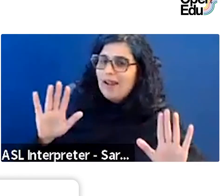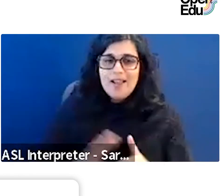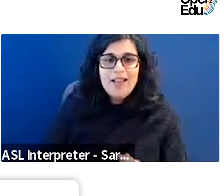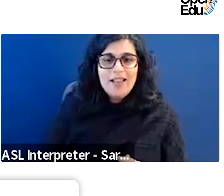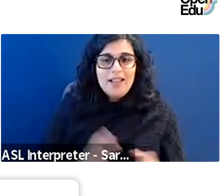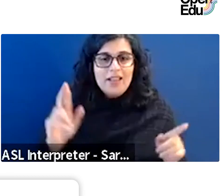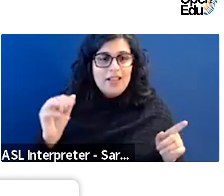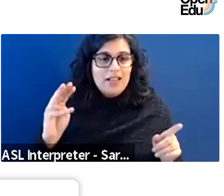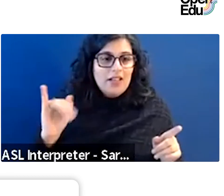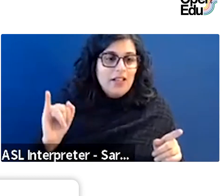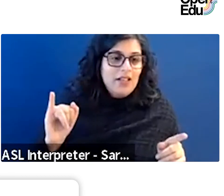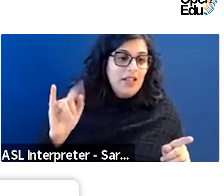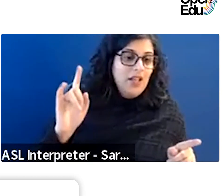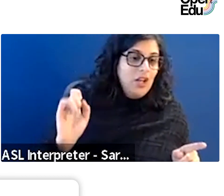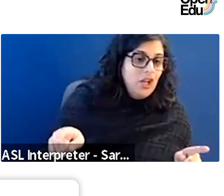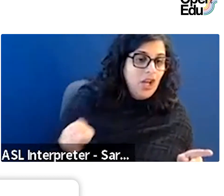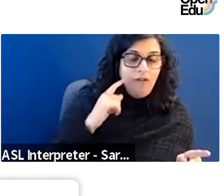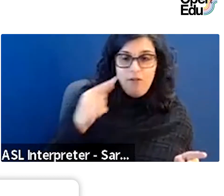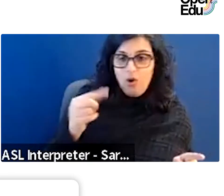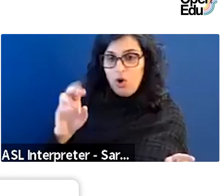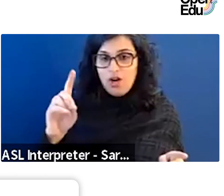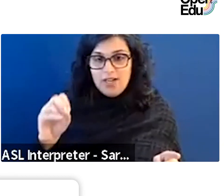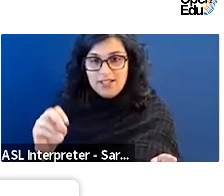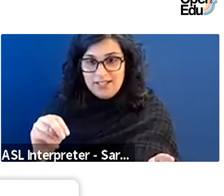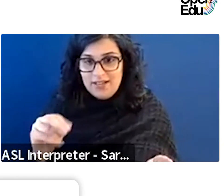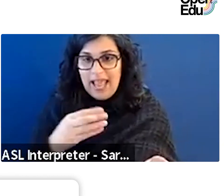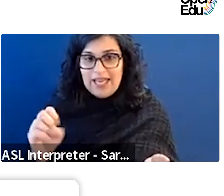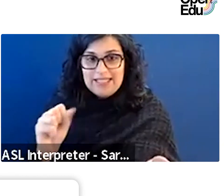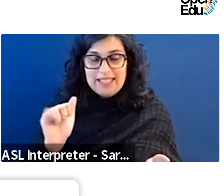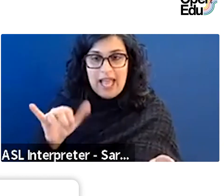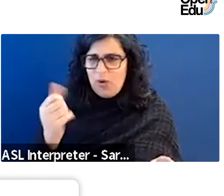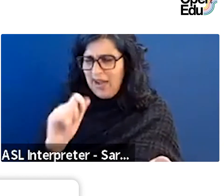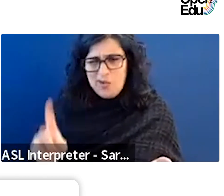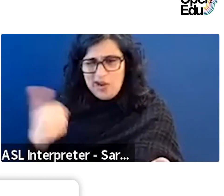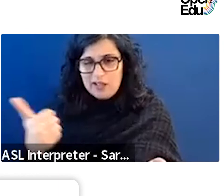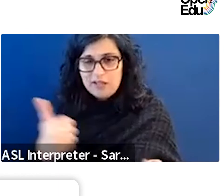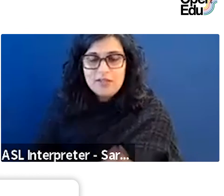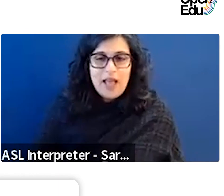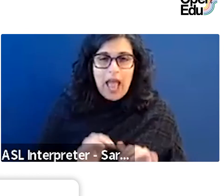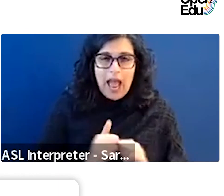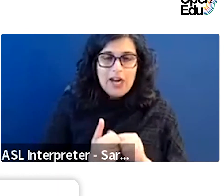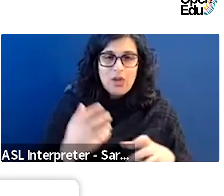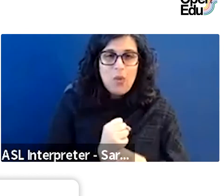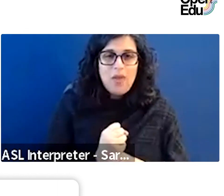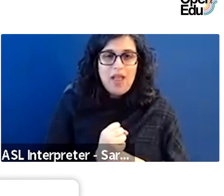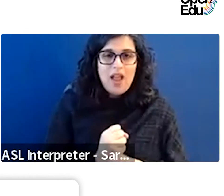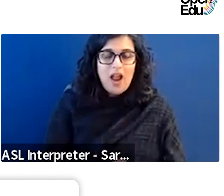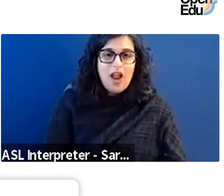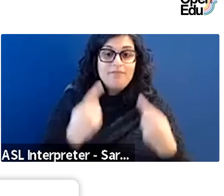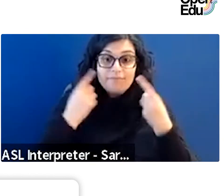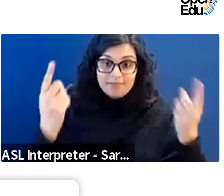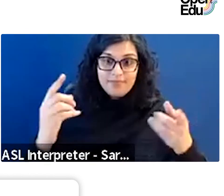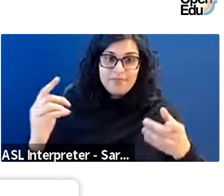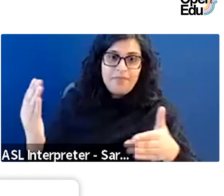Reshmi has a question for Gordon and Sayo and anyone else if they have thoughts. How did you create successful partnerships with other